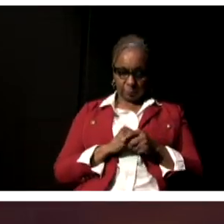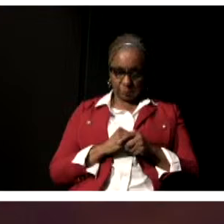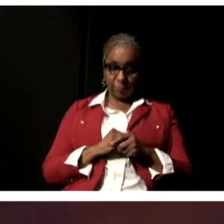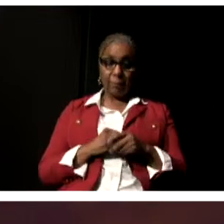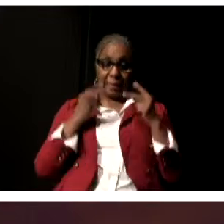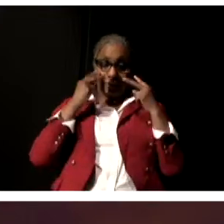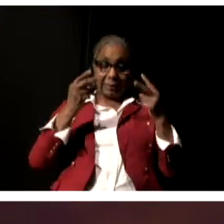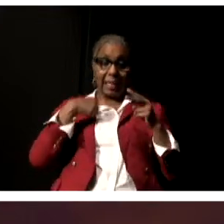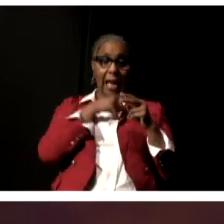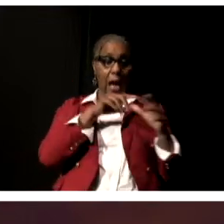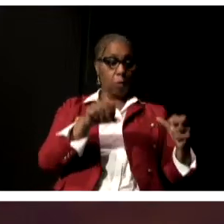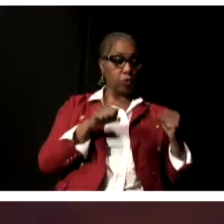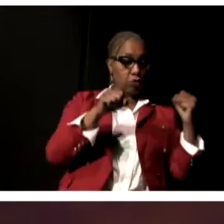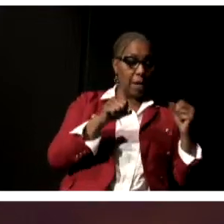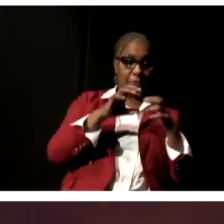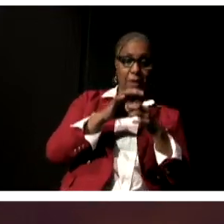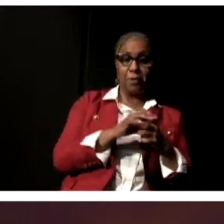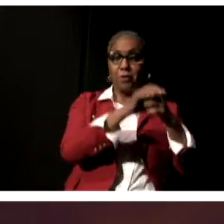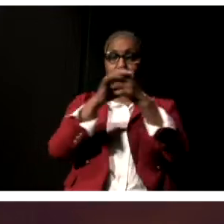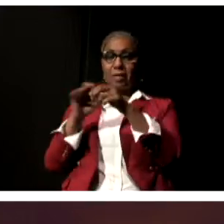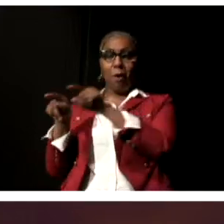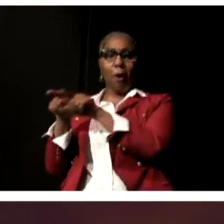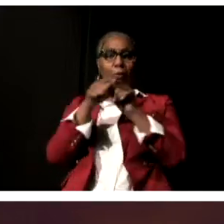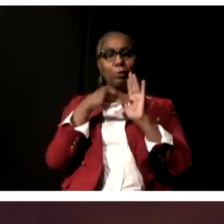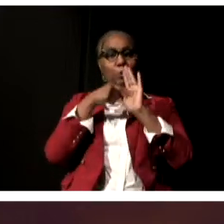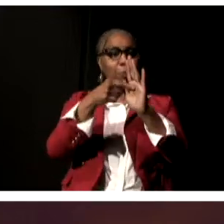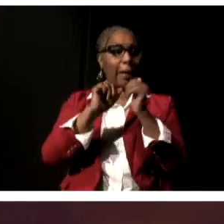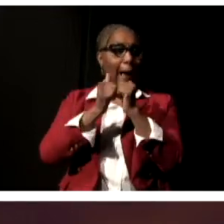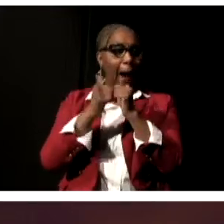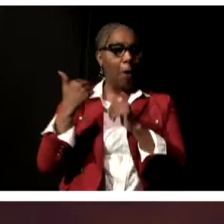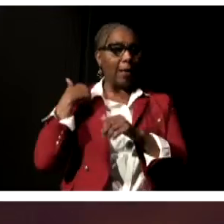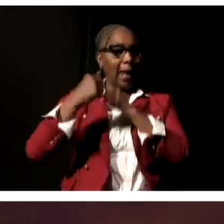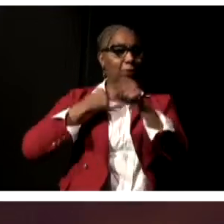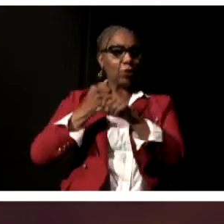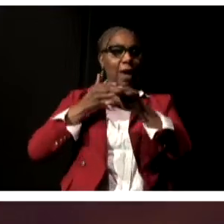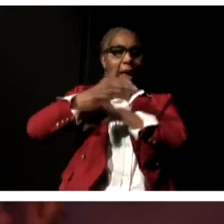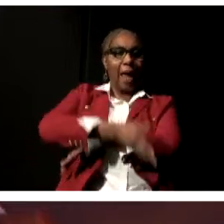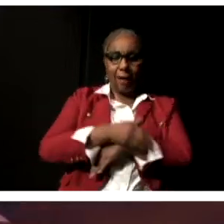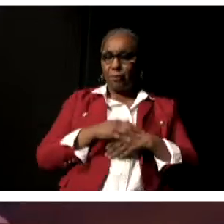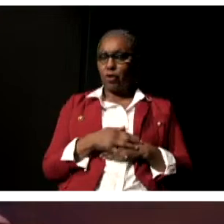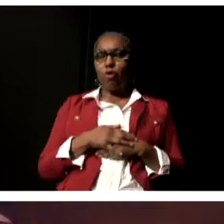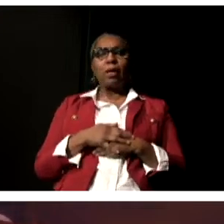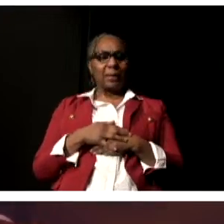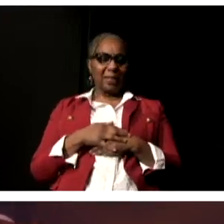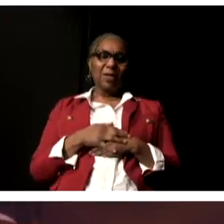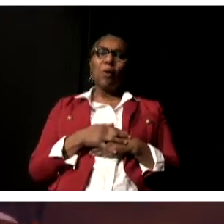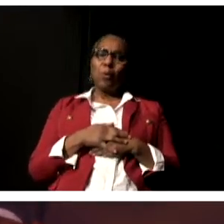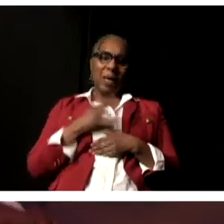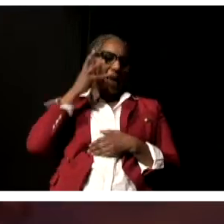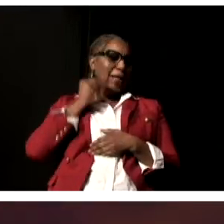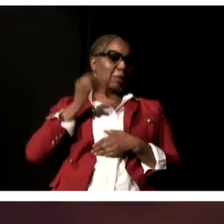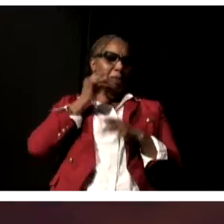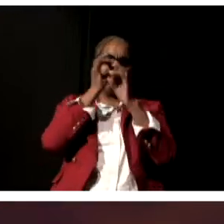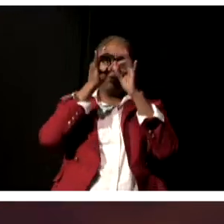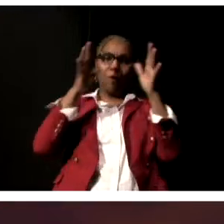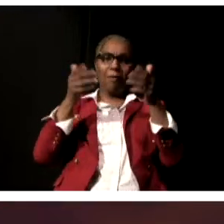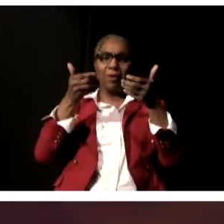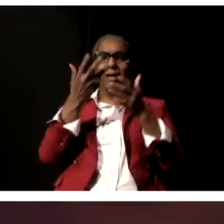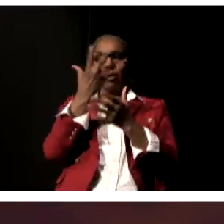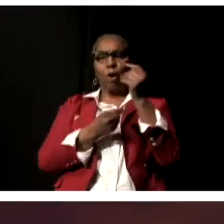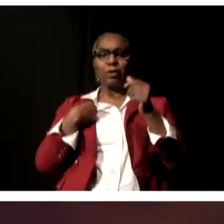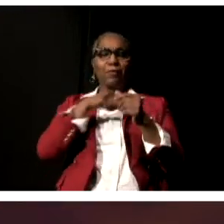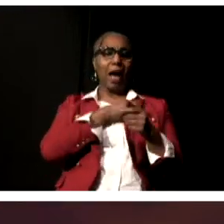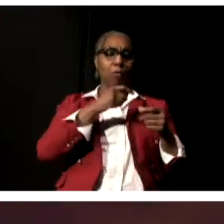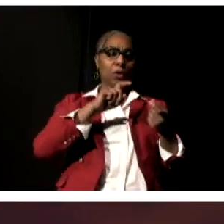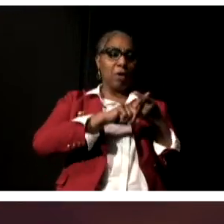See, our strength and unity were also on display last year after suffering the tragic loss of our friend